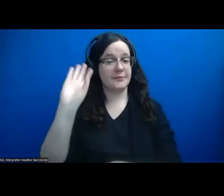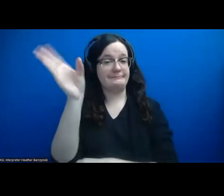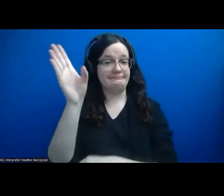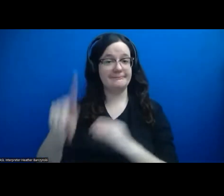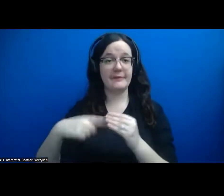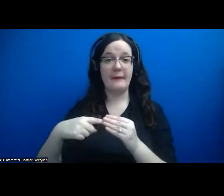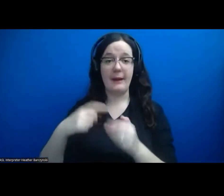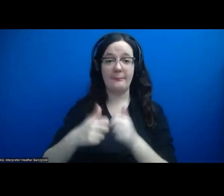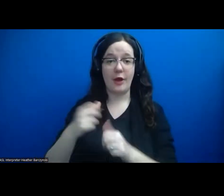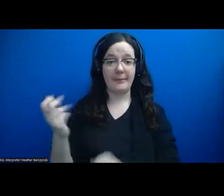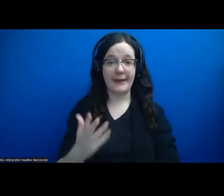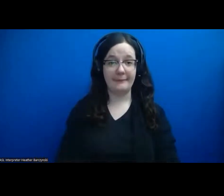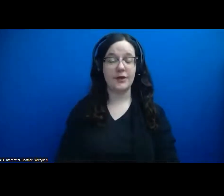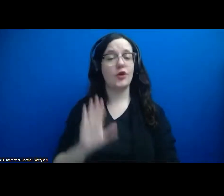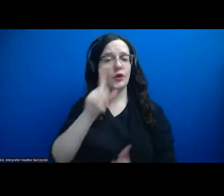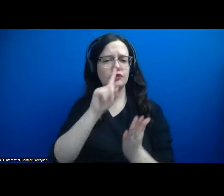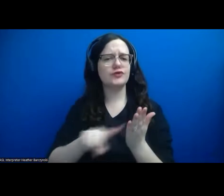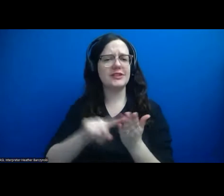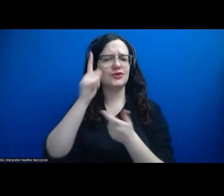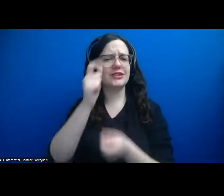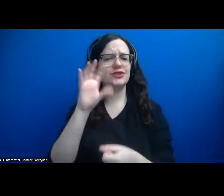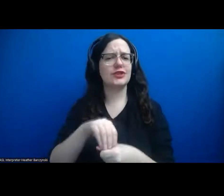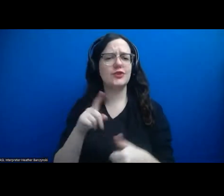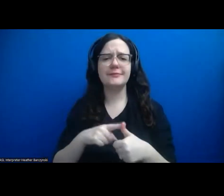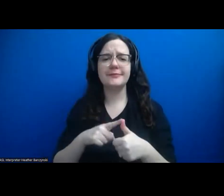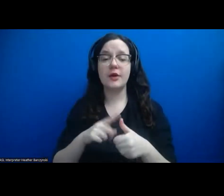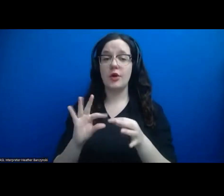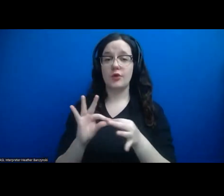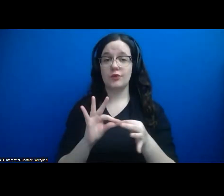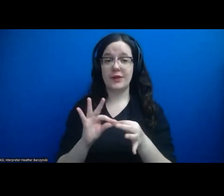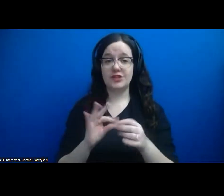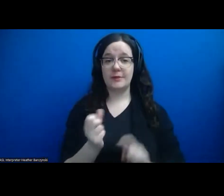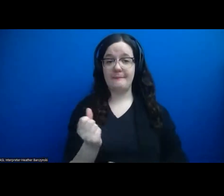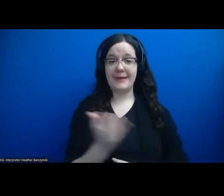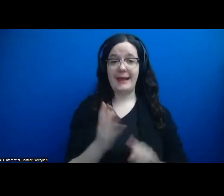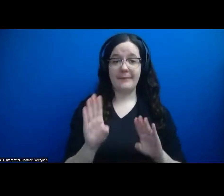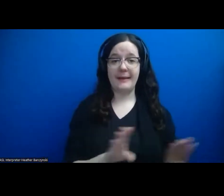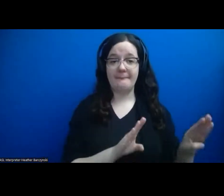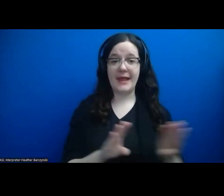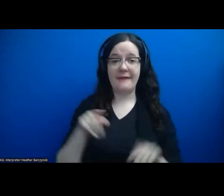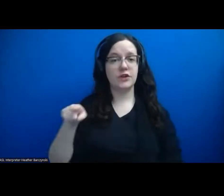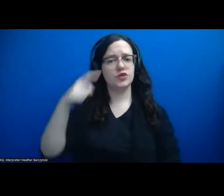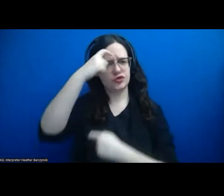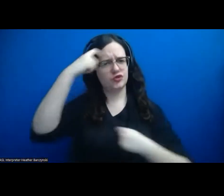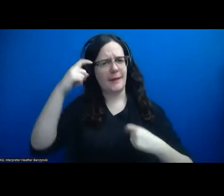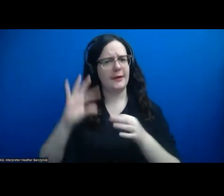her research interests include the relationship of gambling behavior with trauma,